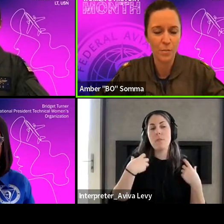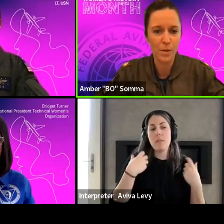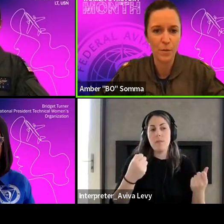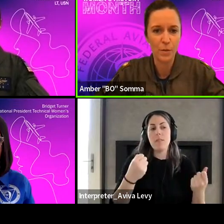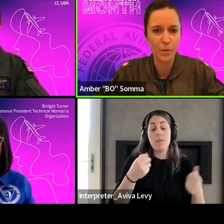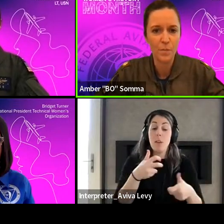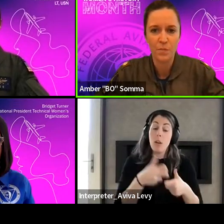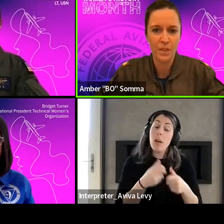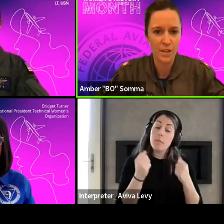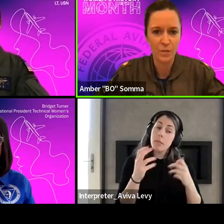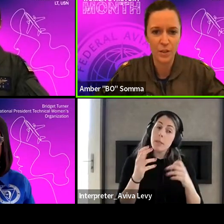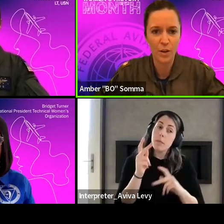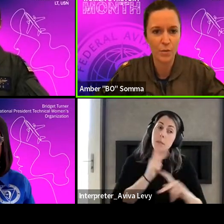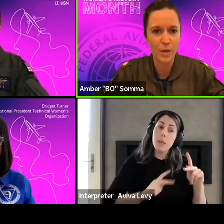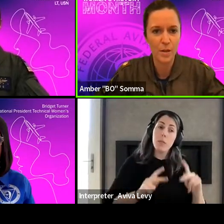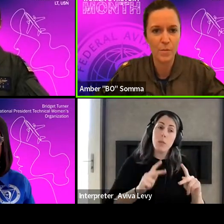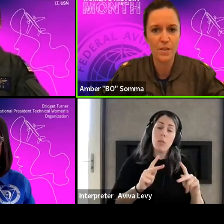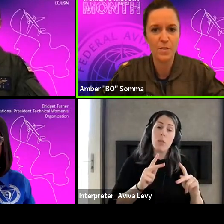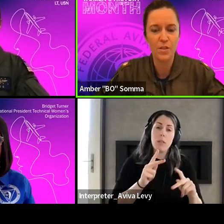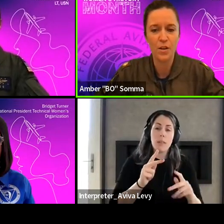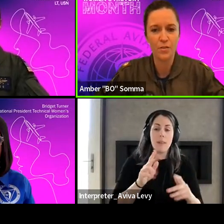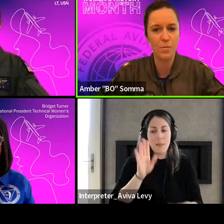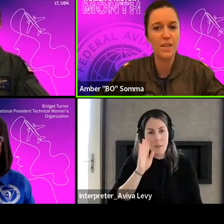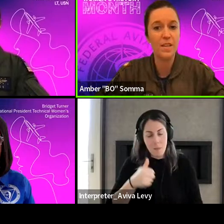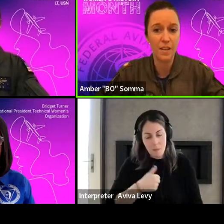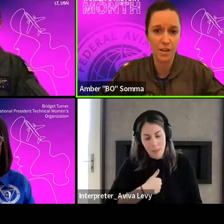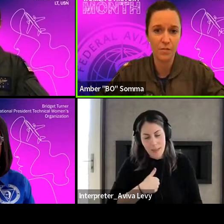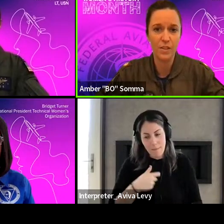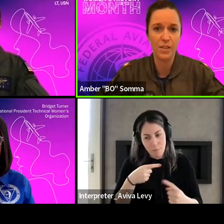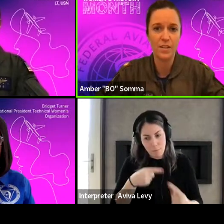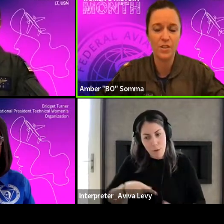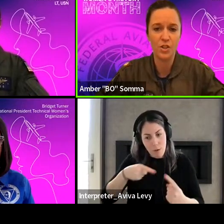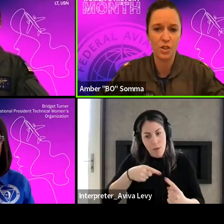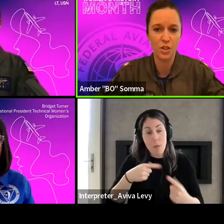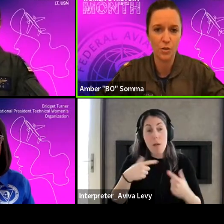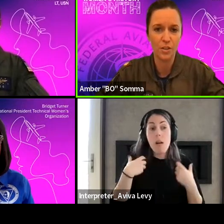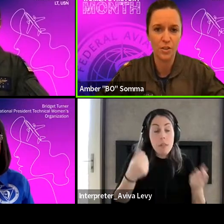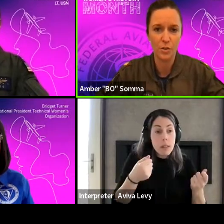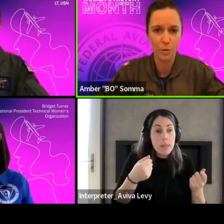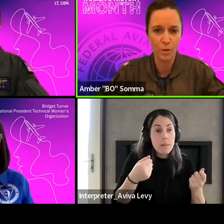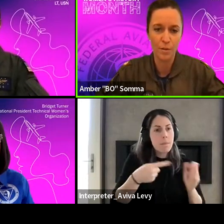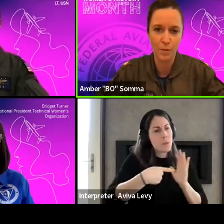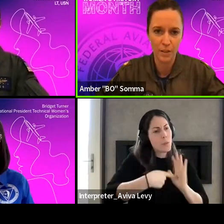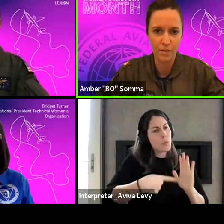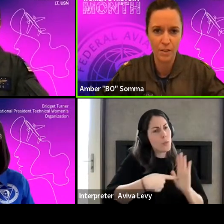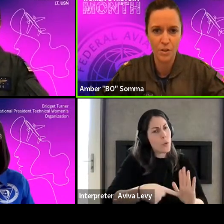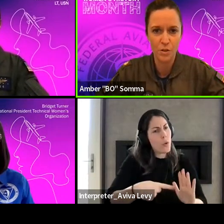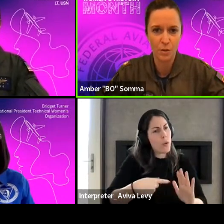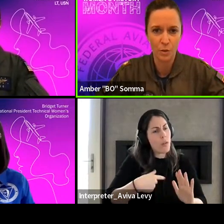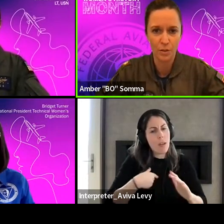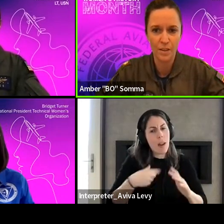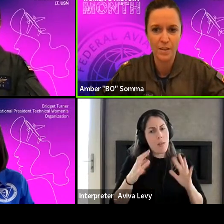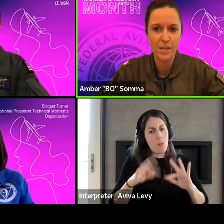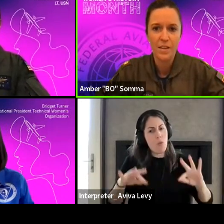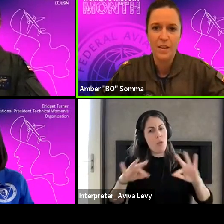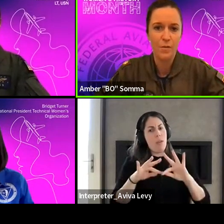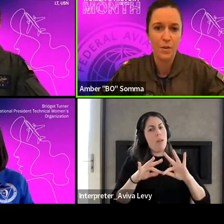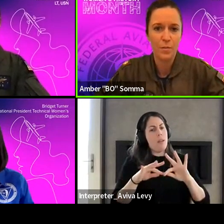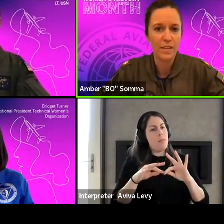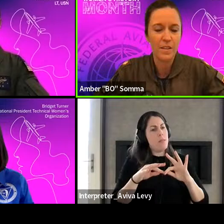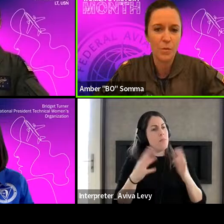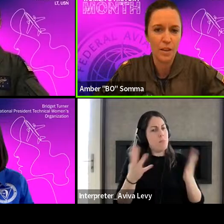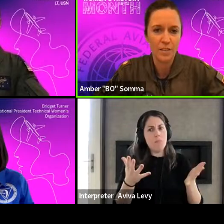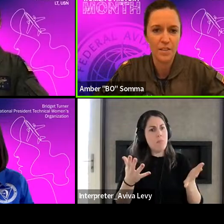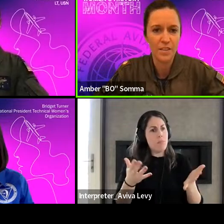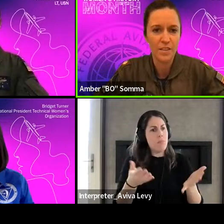for a lot of people. It's definitely hard for me, but you have to be confident and show that you are worthy, believe that you are worthy, if